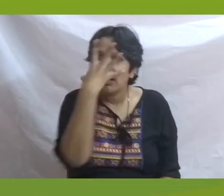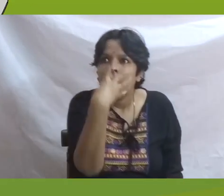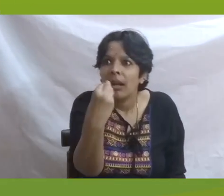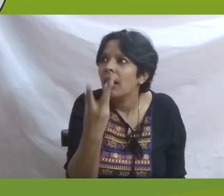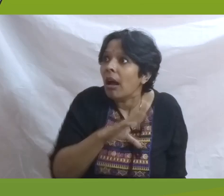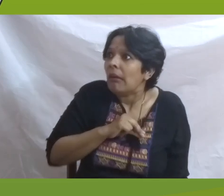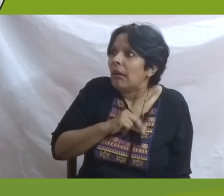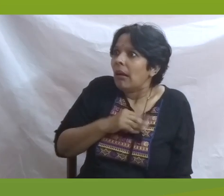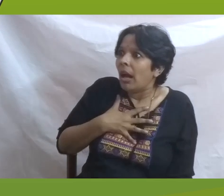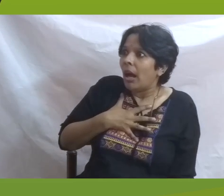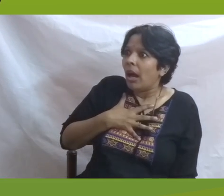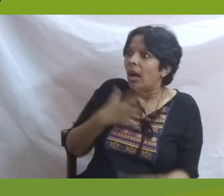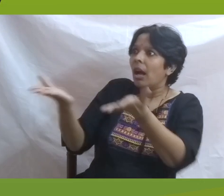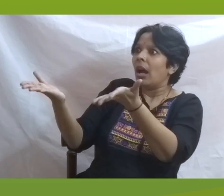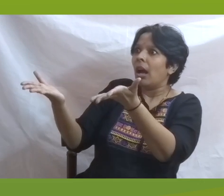wolves.